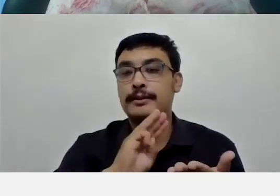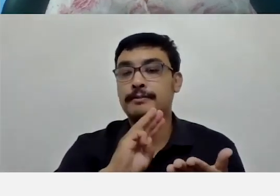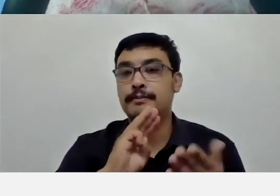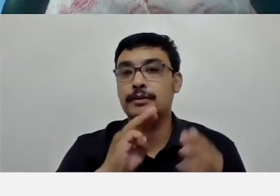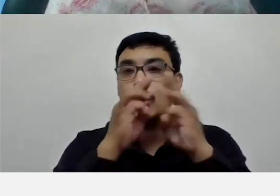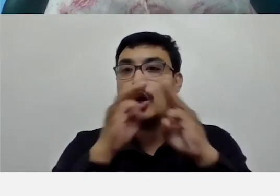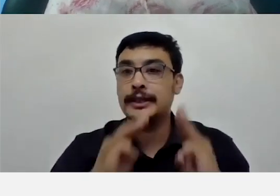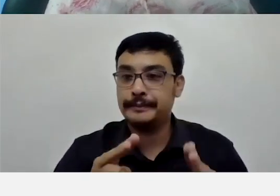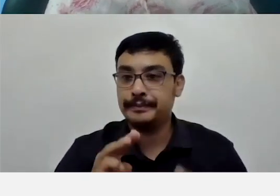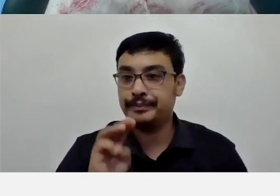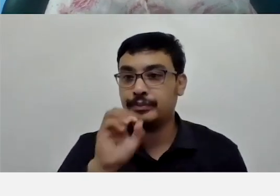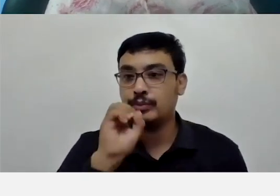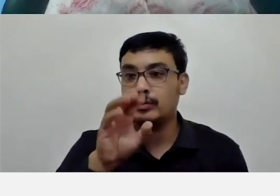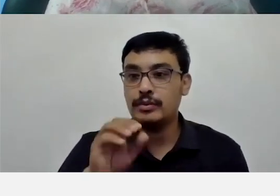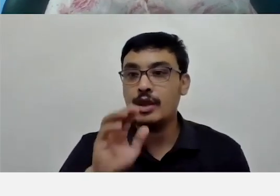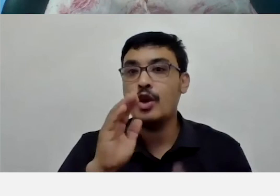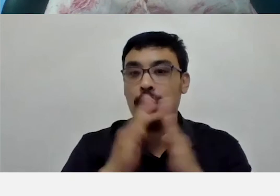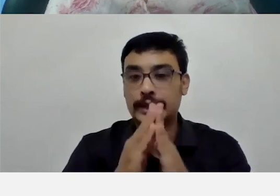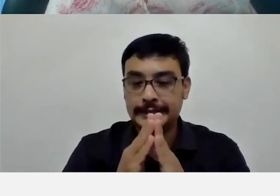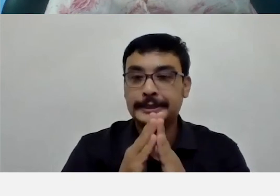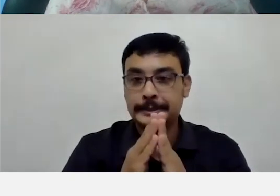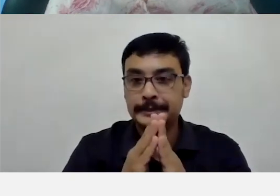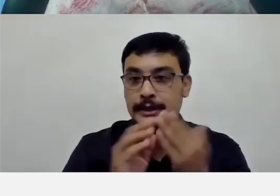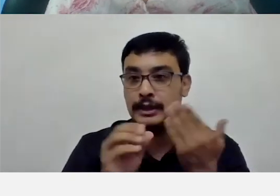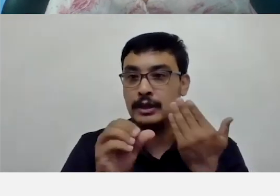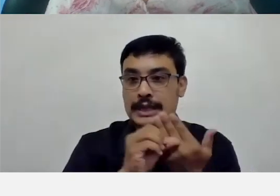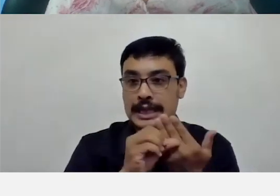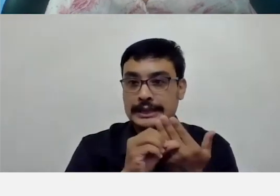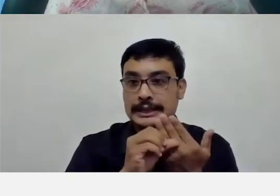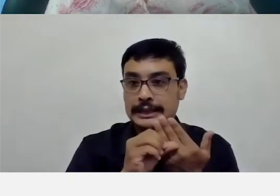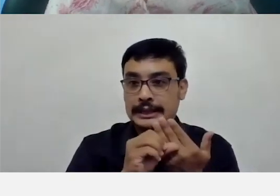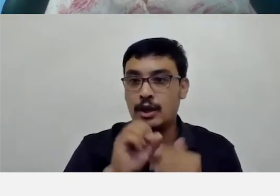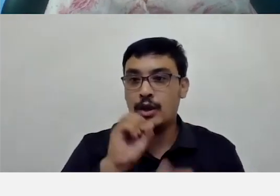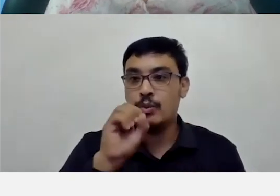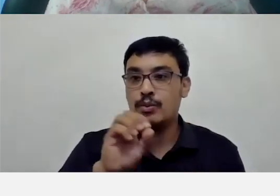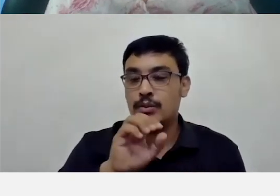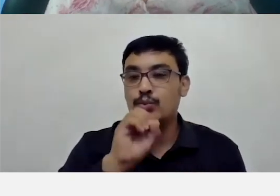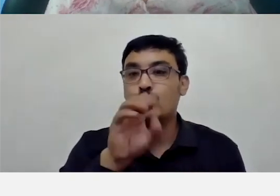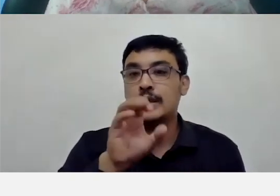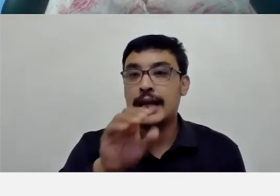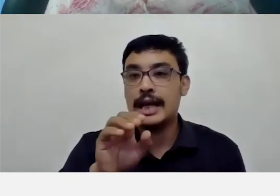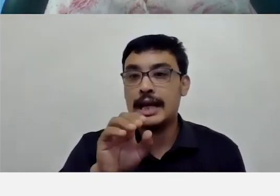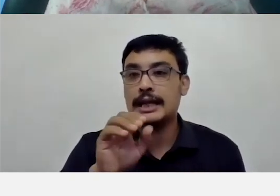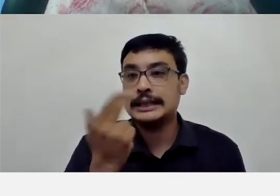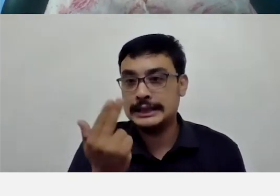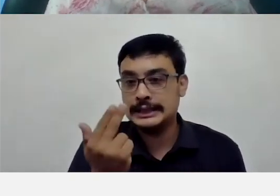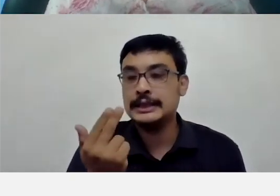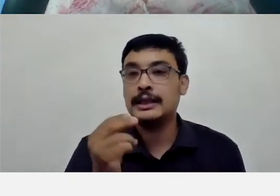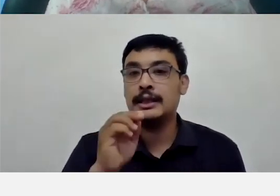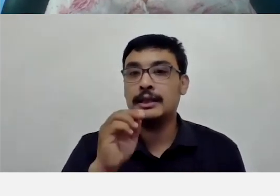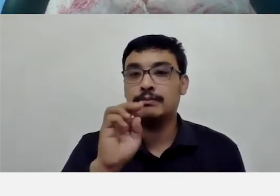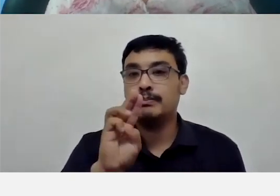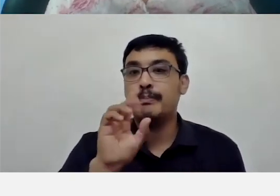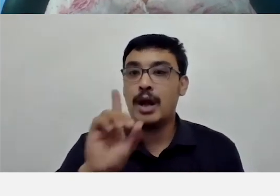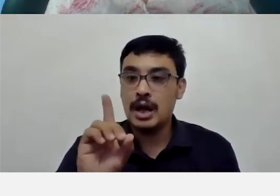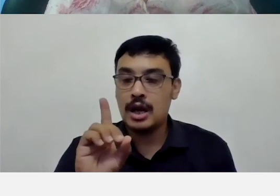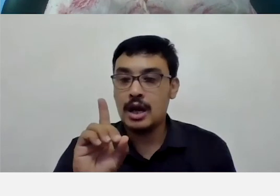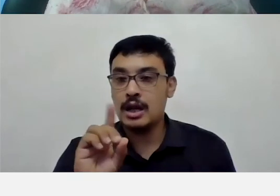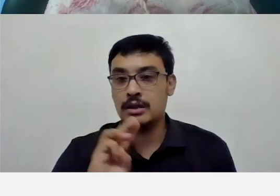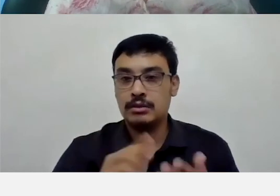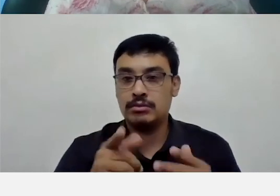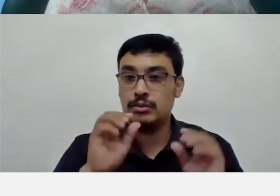behind this Dattatreya Square, we can find the Pujari Math. This is a Pujari Math. It is used